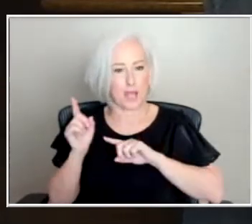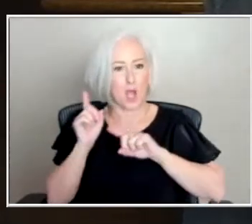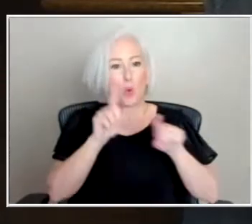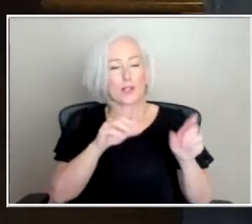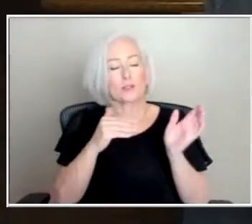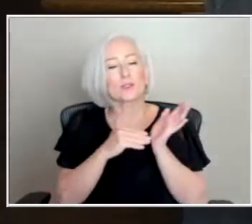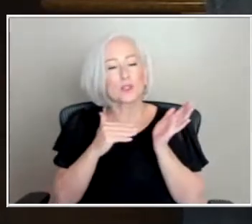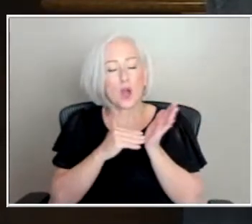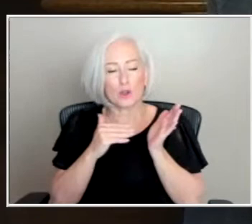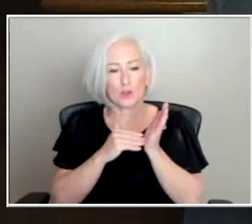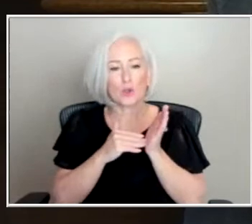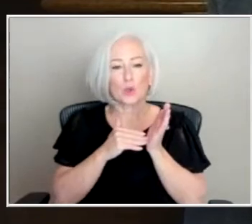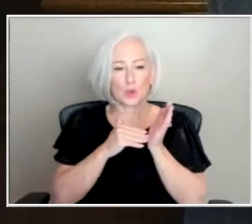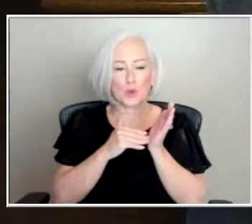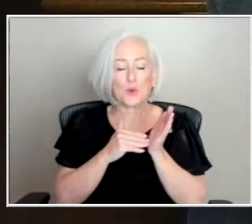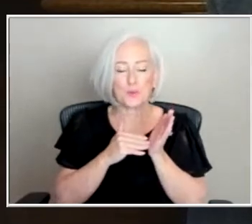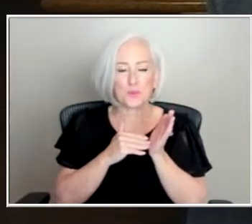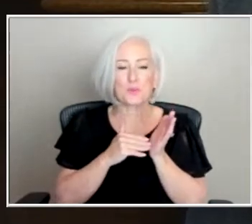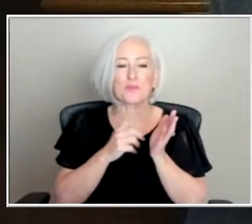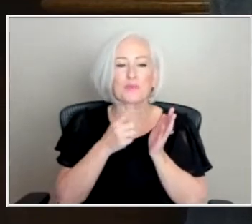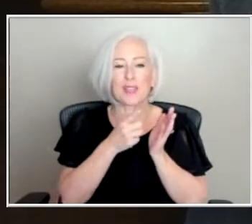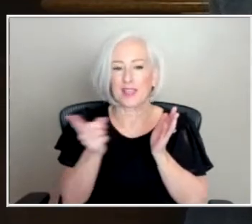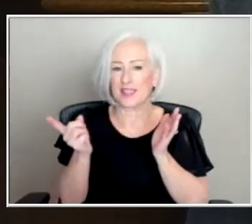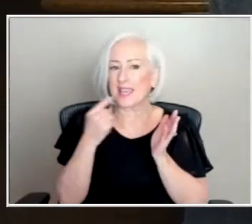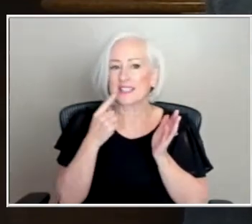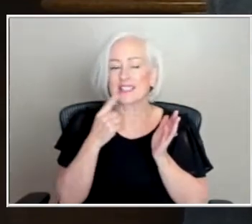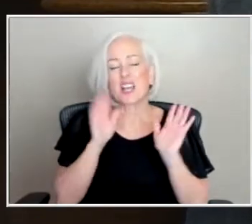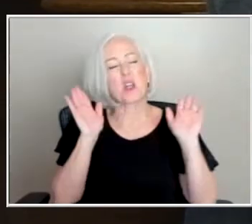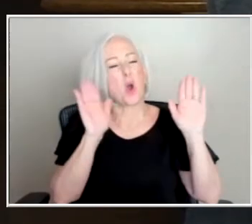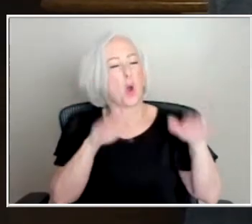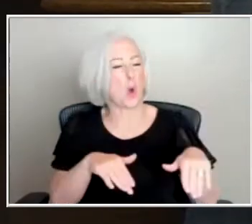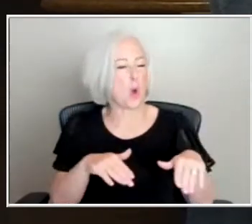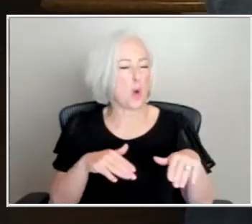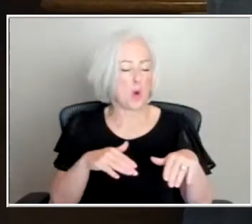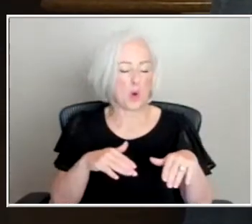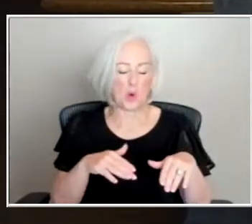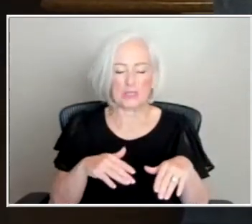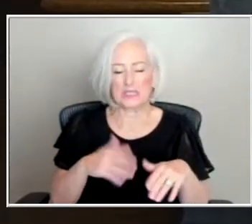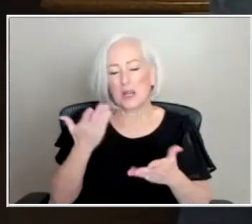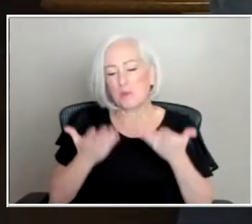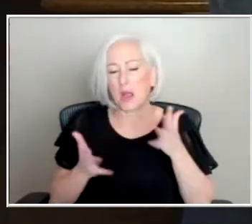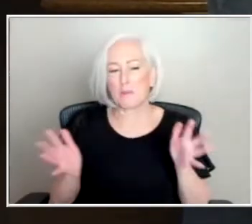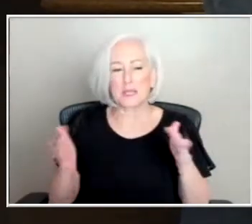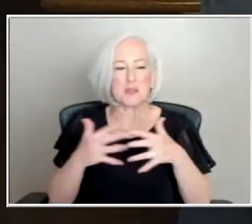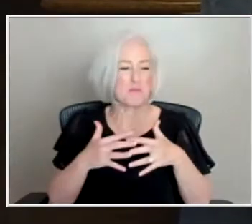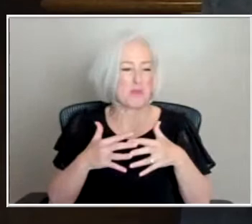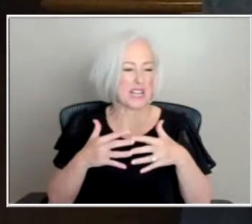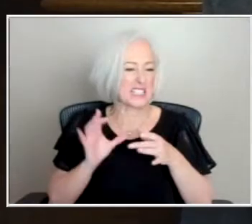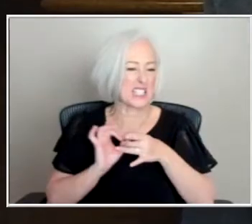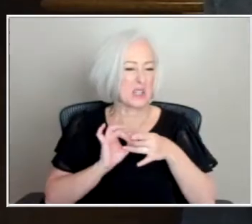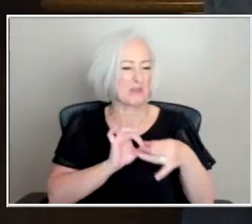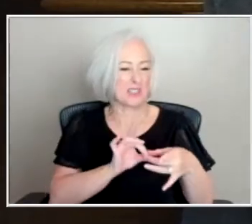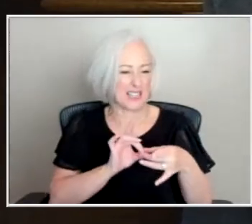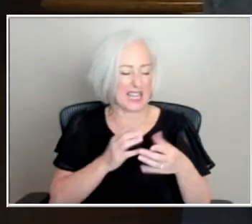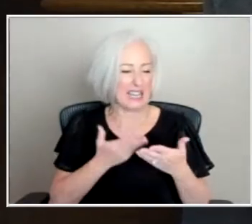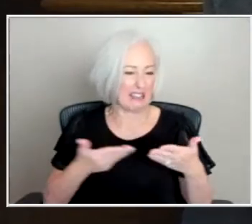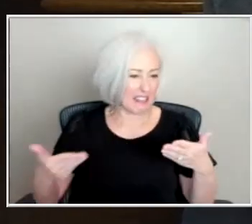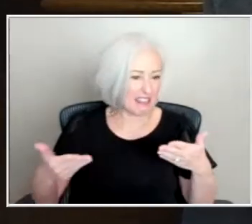doctor, and they just said, oh, you know, you're just having maybe pregnancy symptoms.